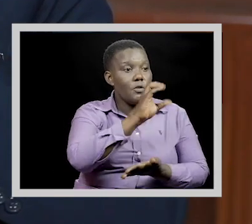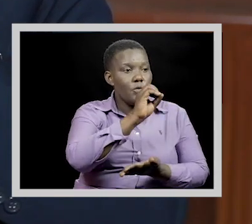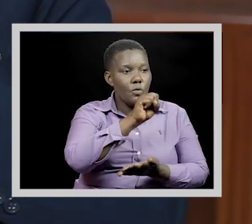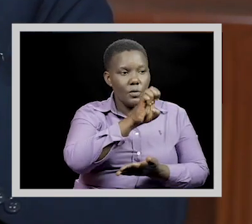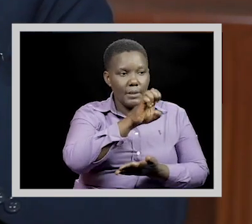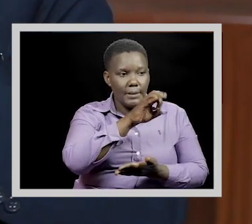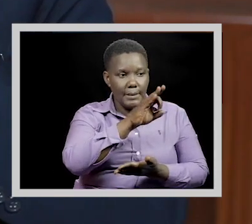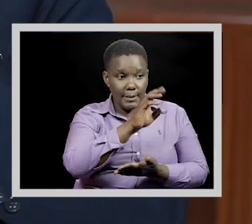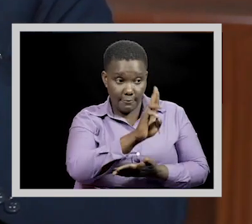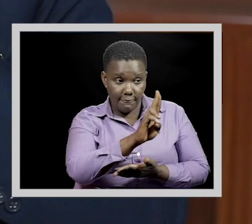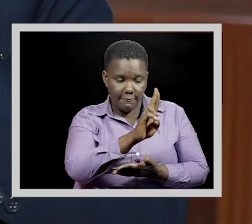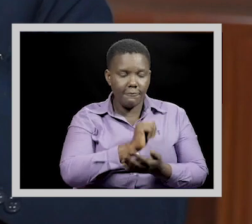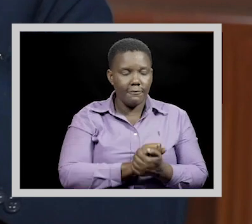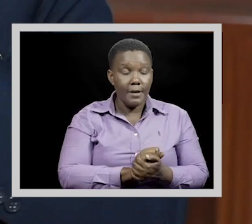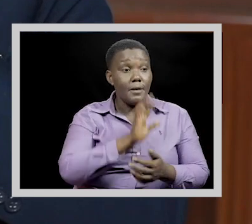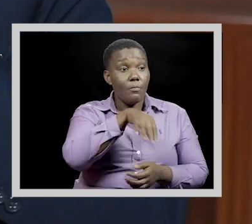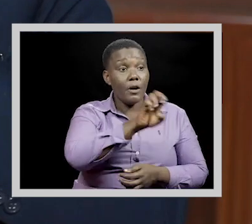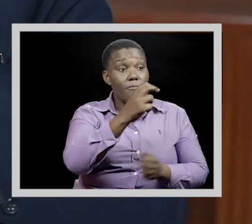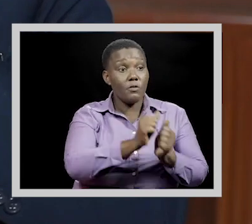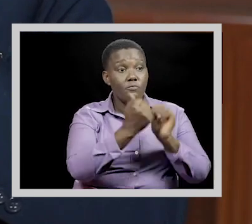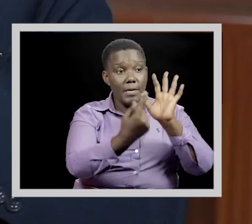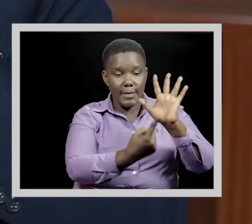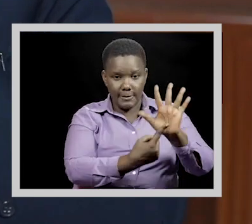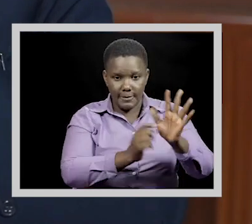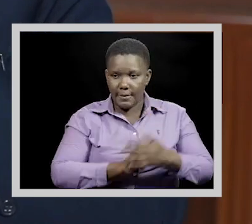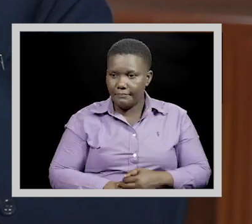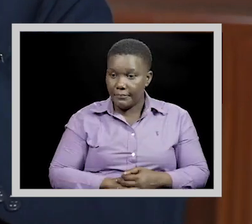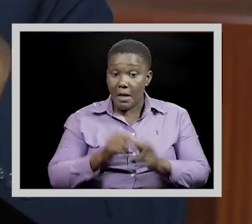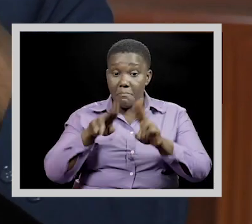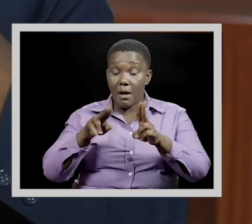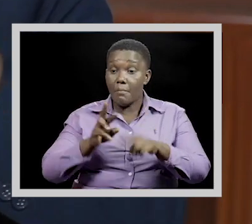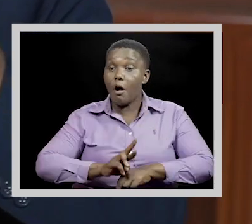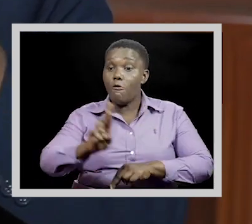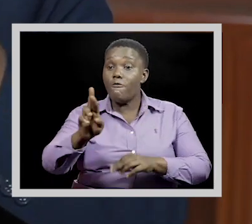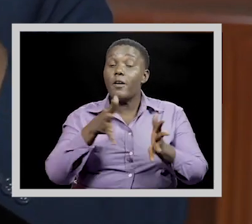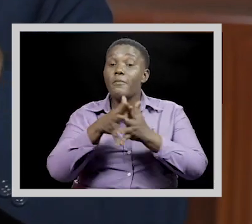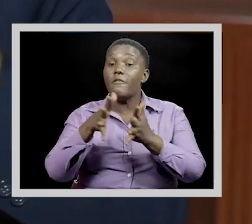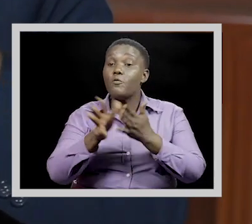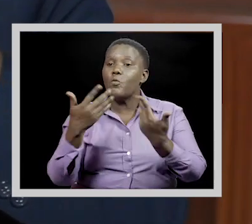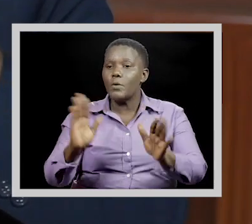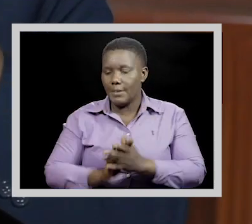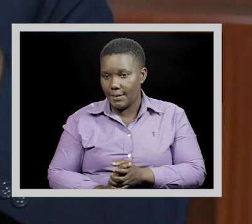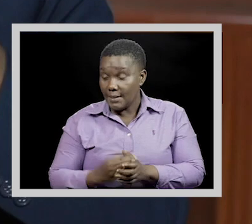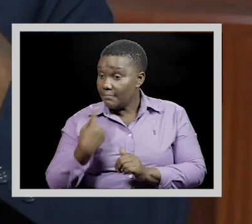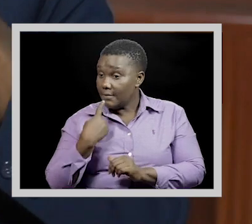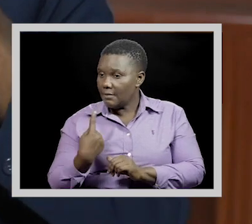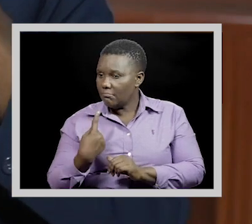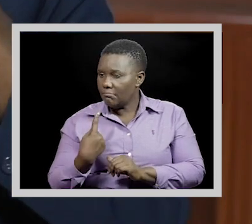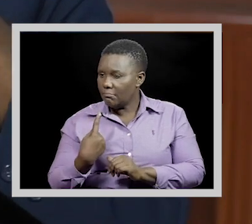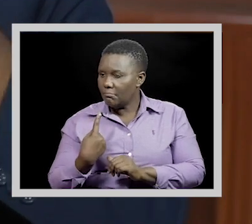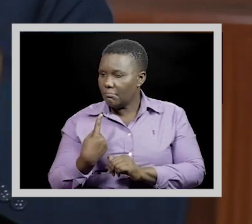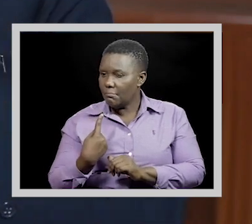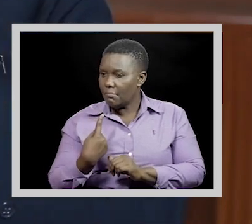is Criminal Appeal number 124 of 2013. Here, the Court of Appeal said it is